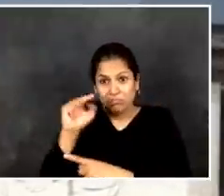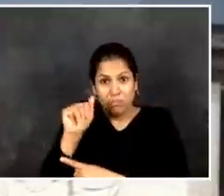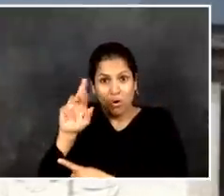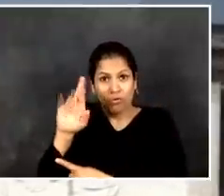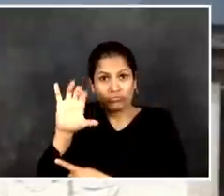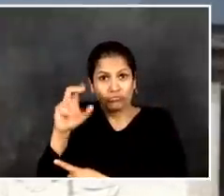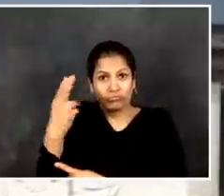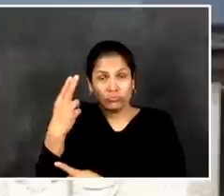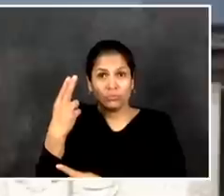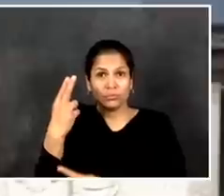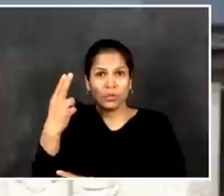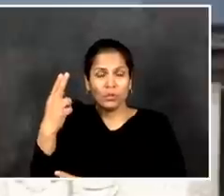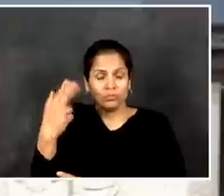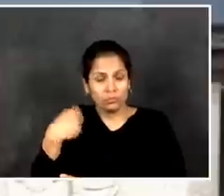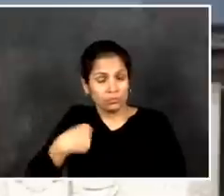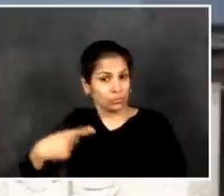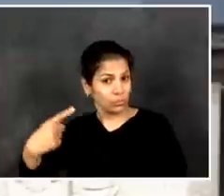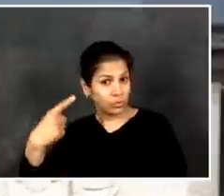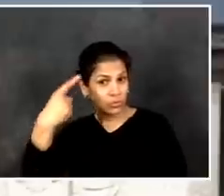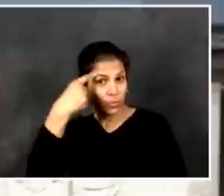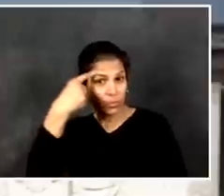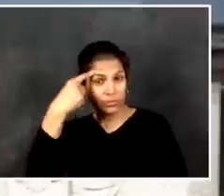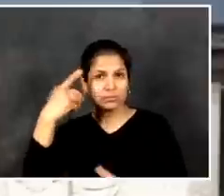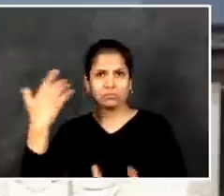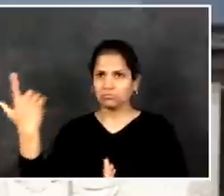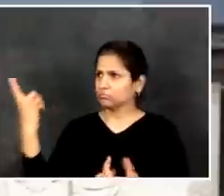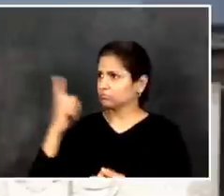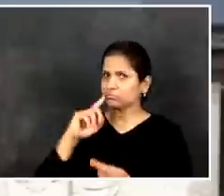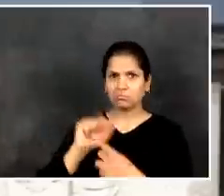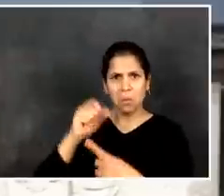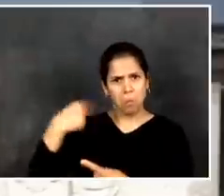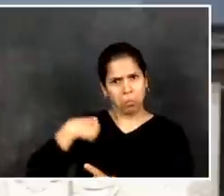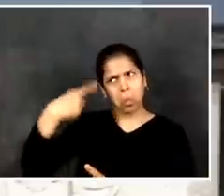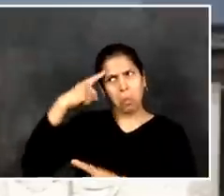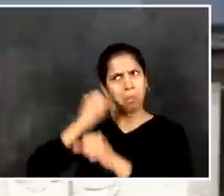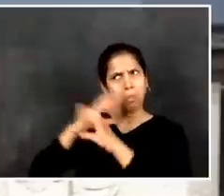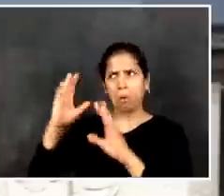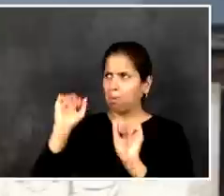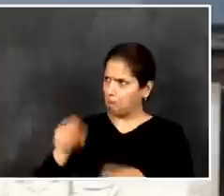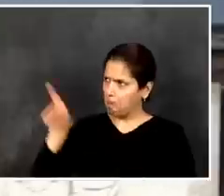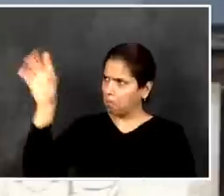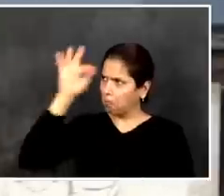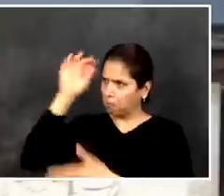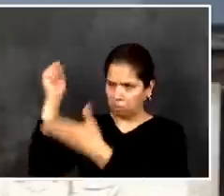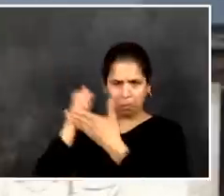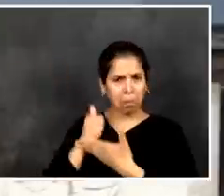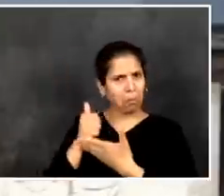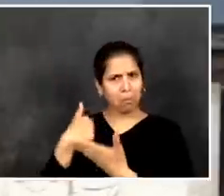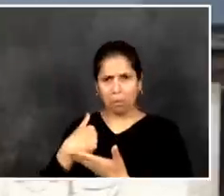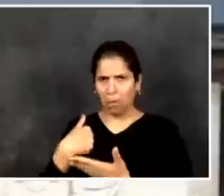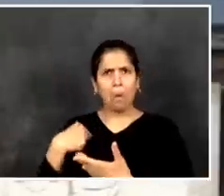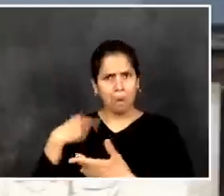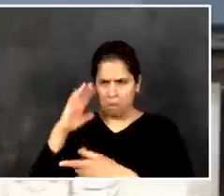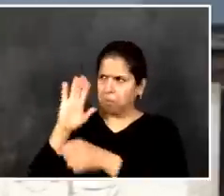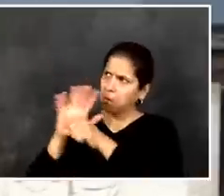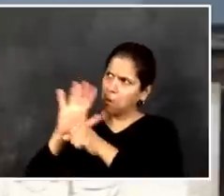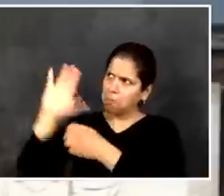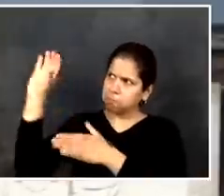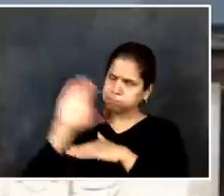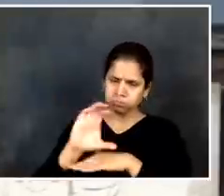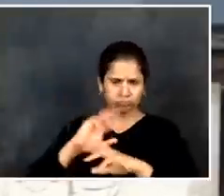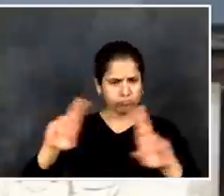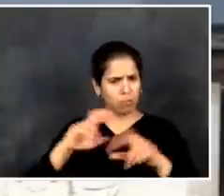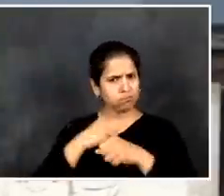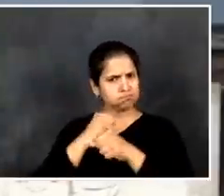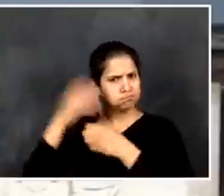We also thought federal aid would be consistent. And it was really as we got into the third week in